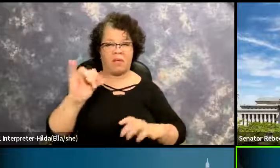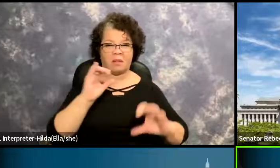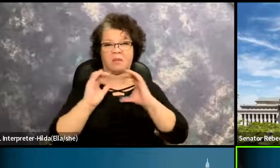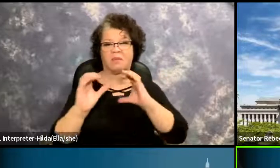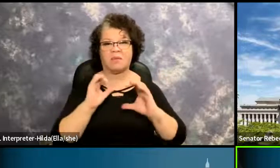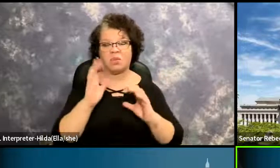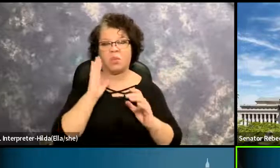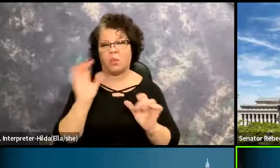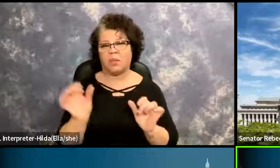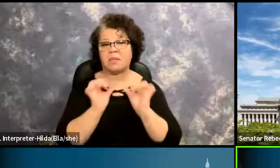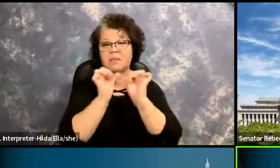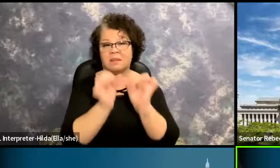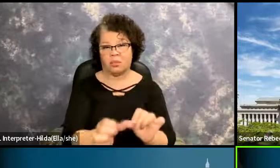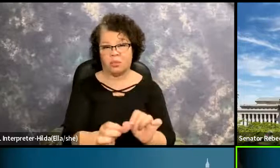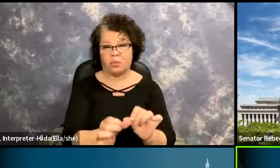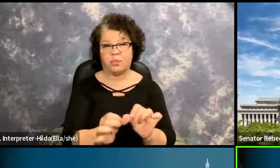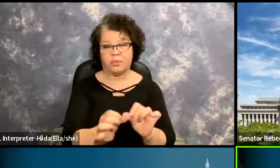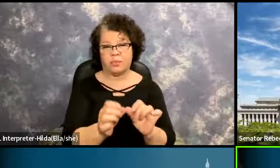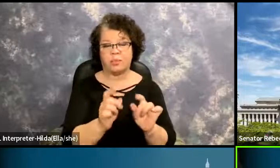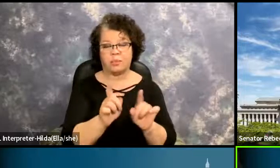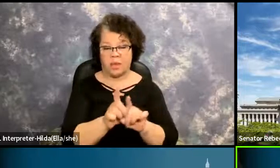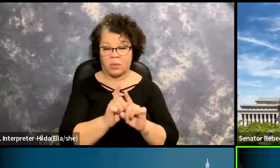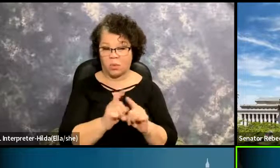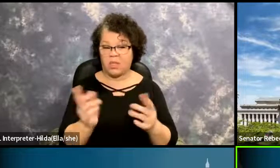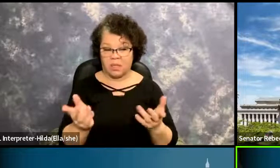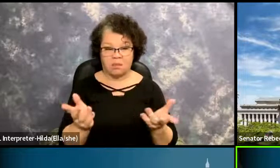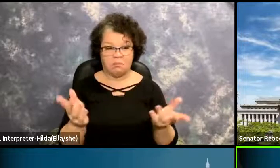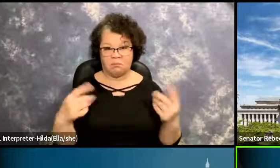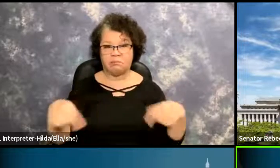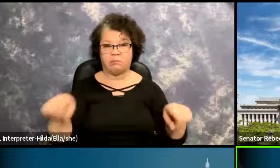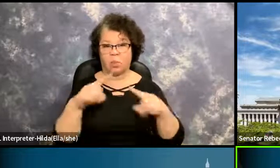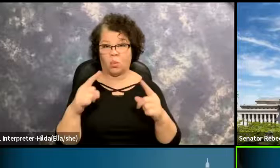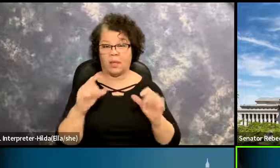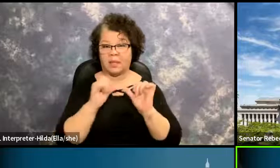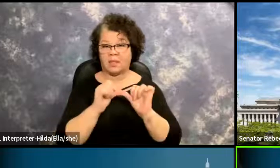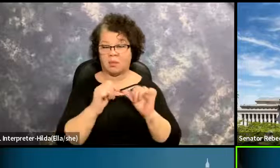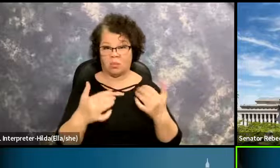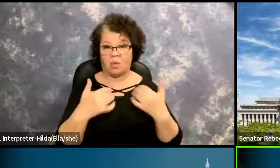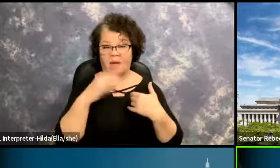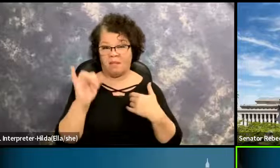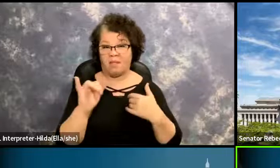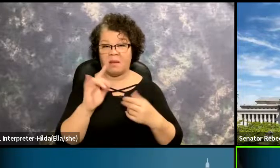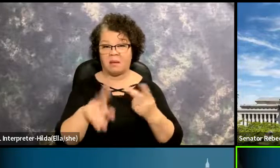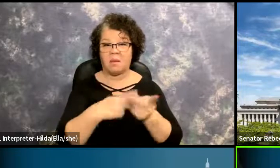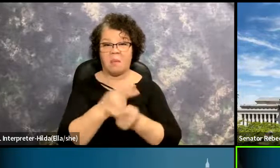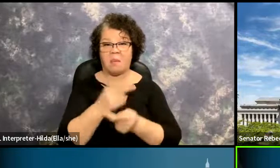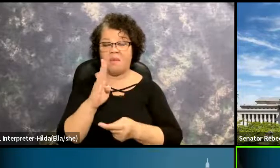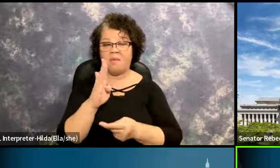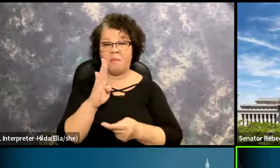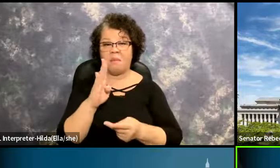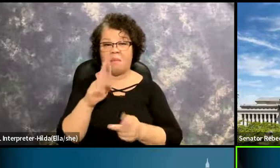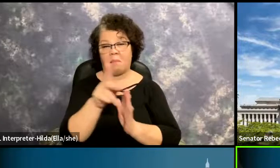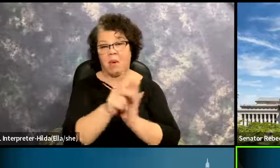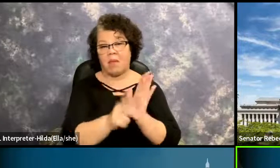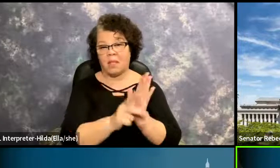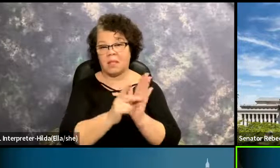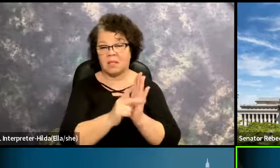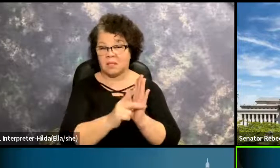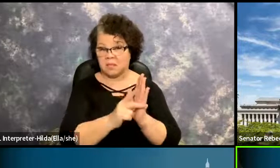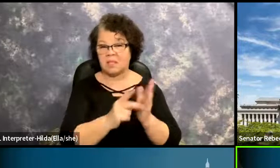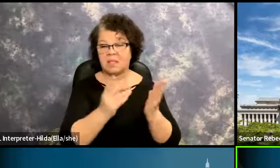going to continue as we continue to have these policies picked up at the local level and continued